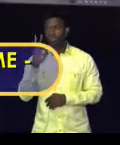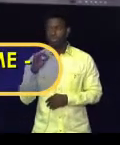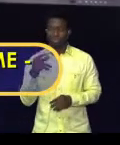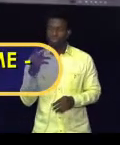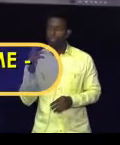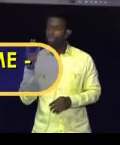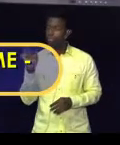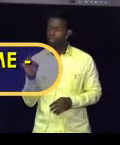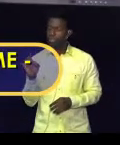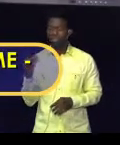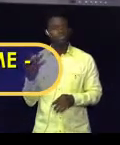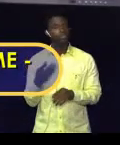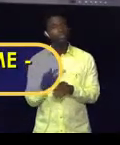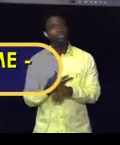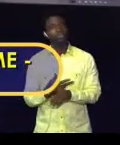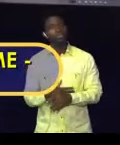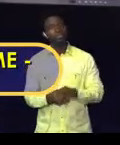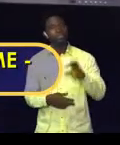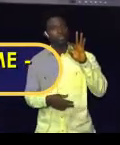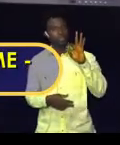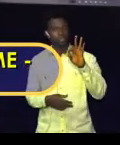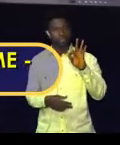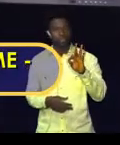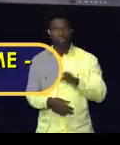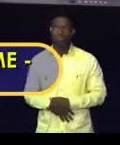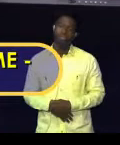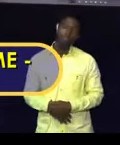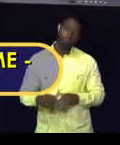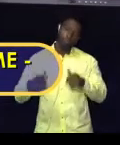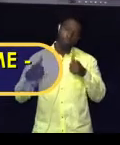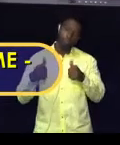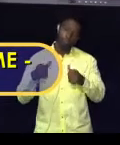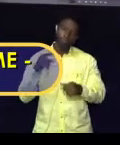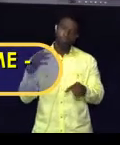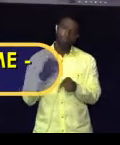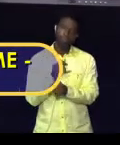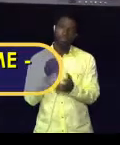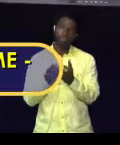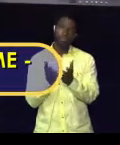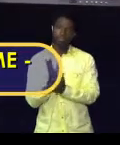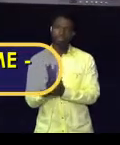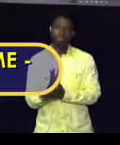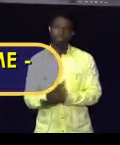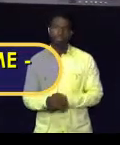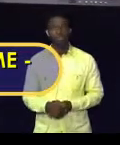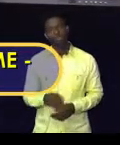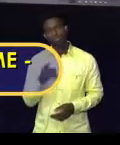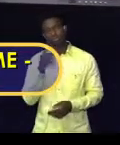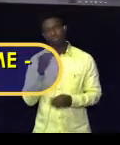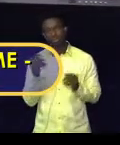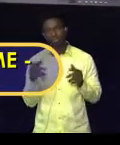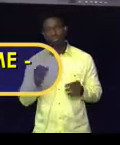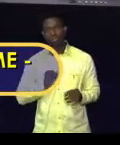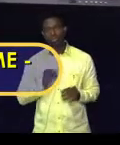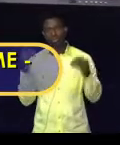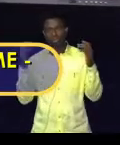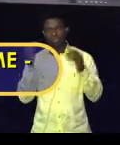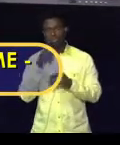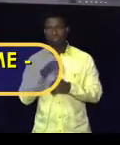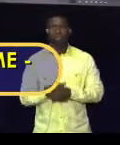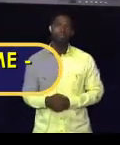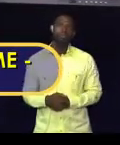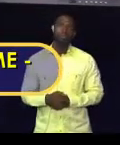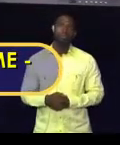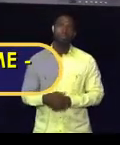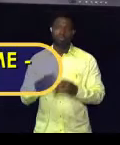And that is 9. So 8 times 9, yippee! Somebody said, I got it. Of course you got it right, because you are a smart kid. And I